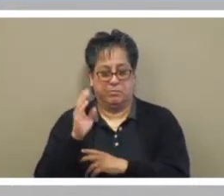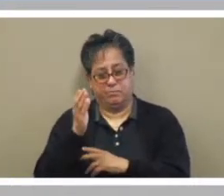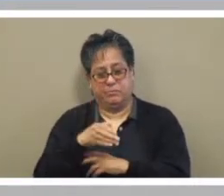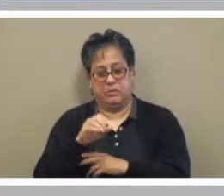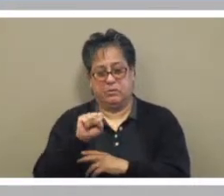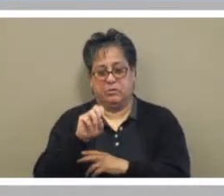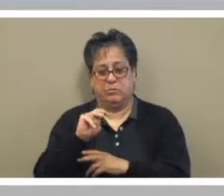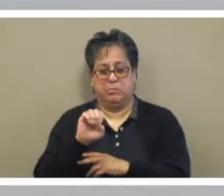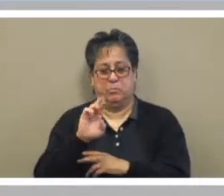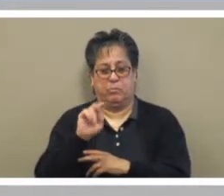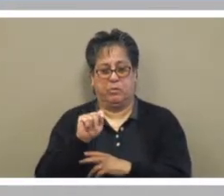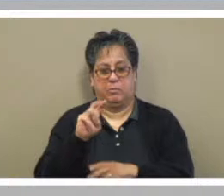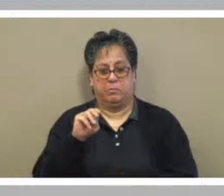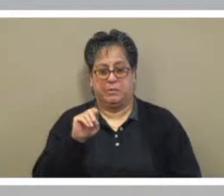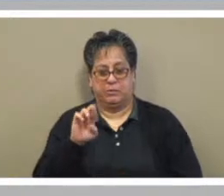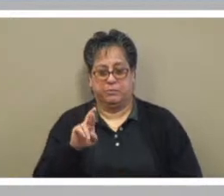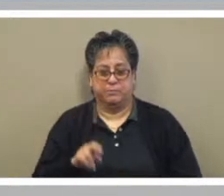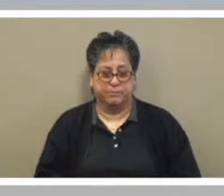epelectric.com/smartmeters.